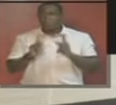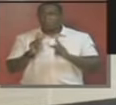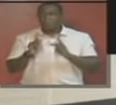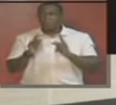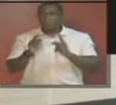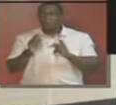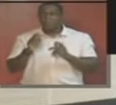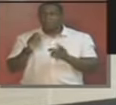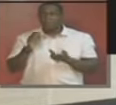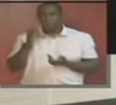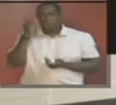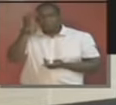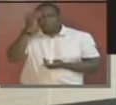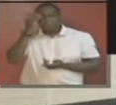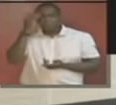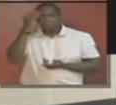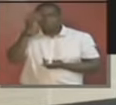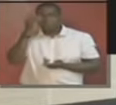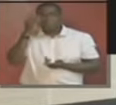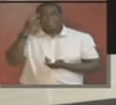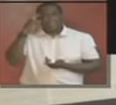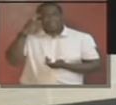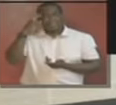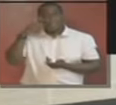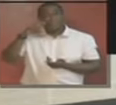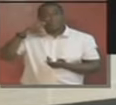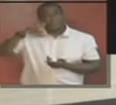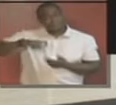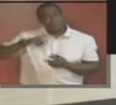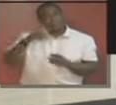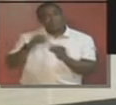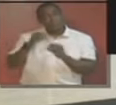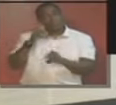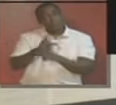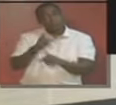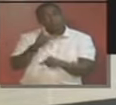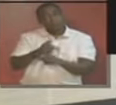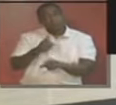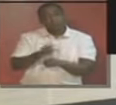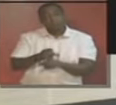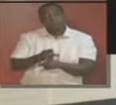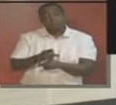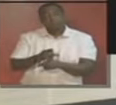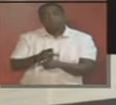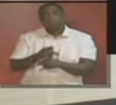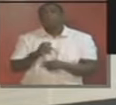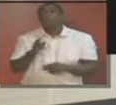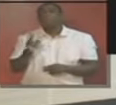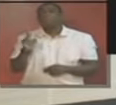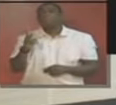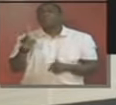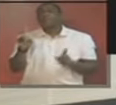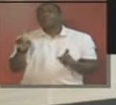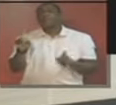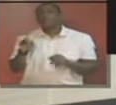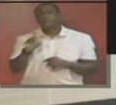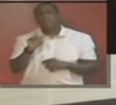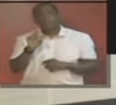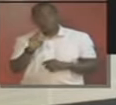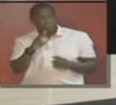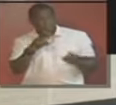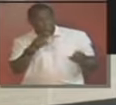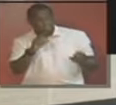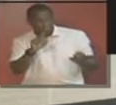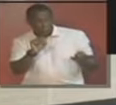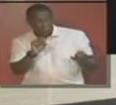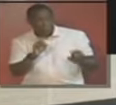view that we should be very cautious. And the second question is, and maybe Dr. Hinds can probably respond to this.